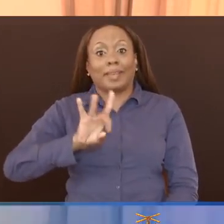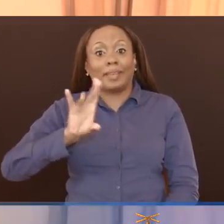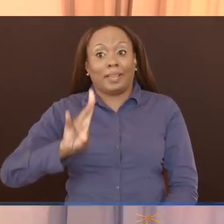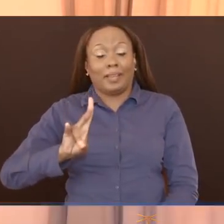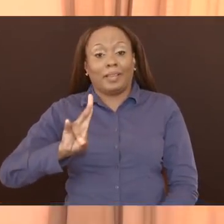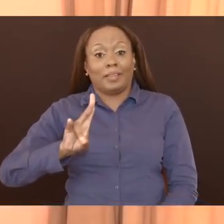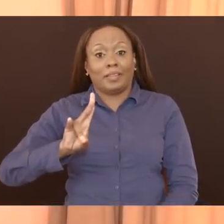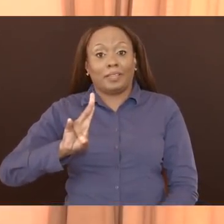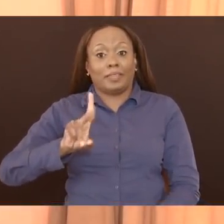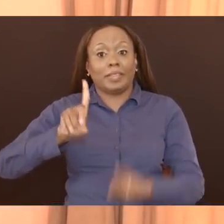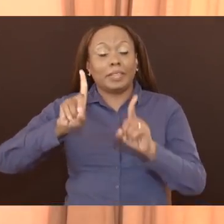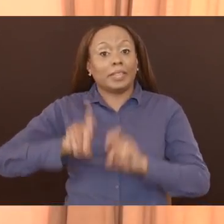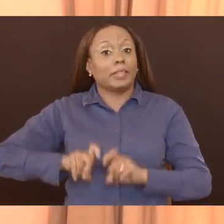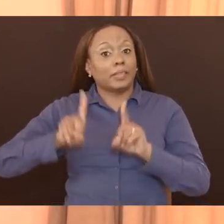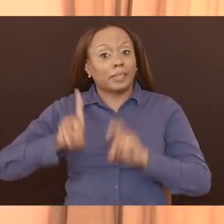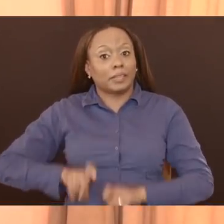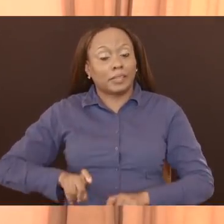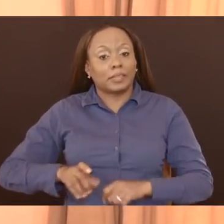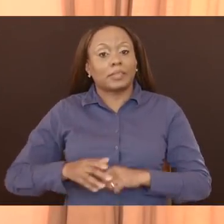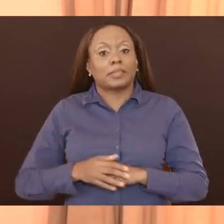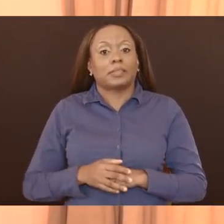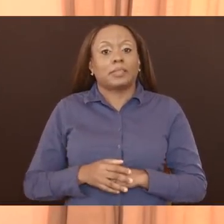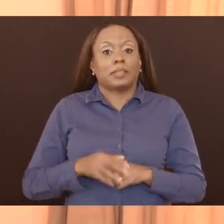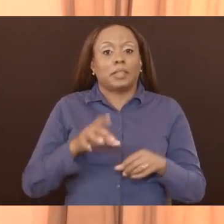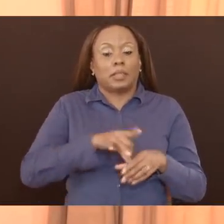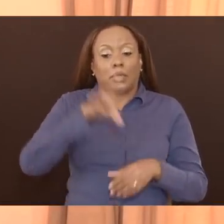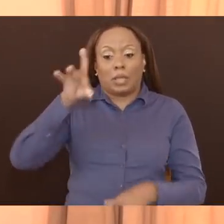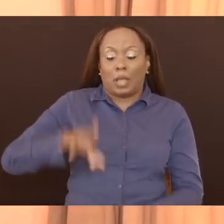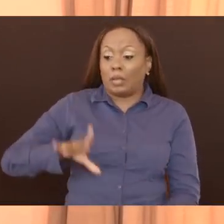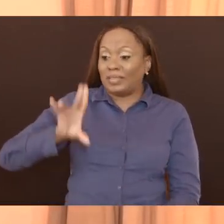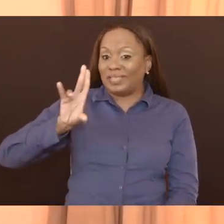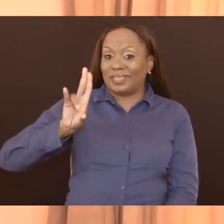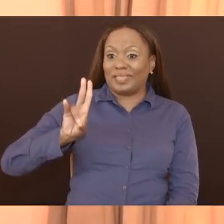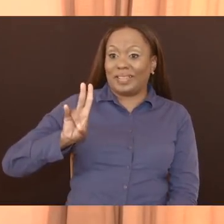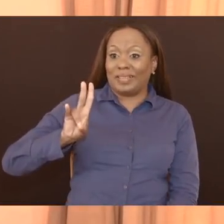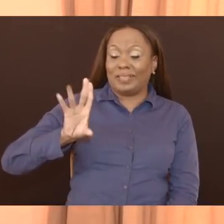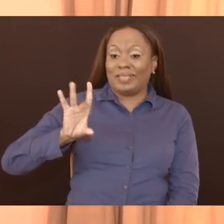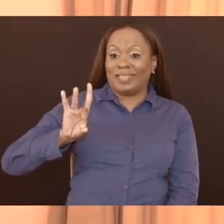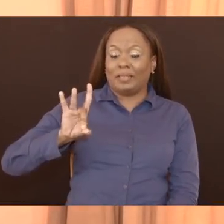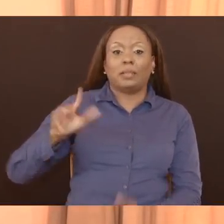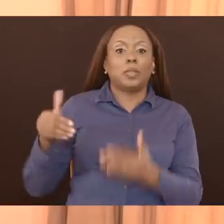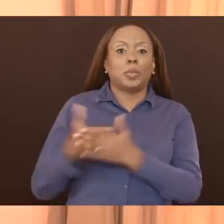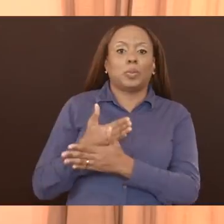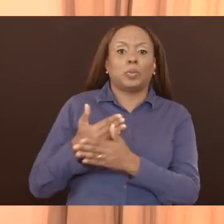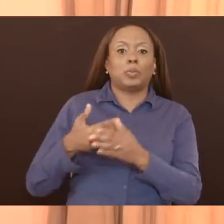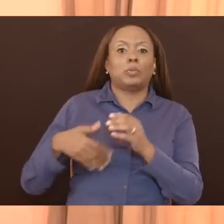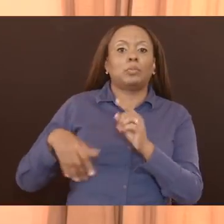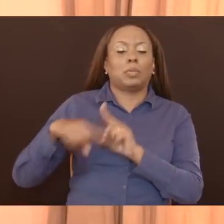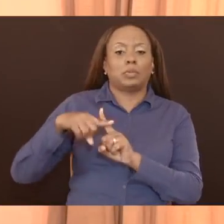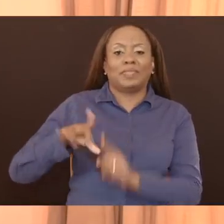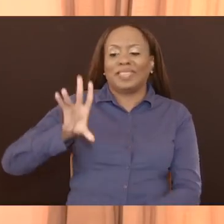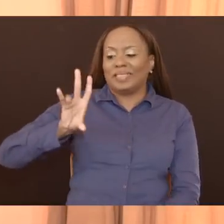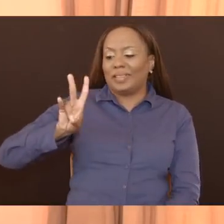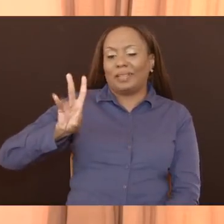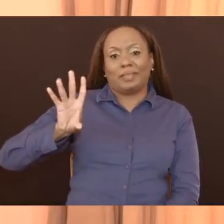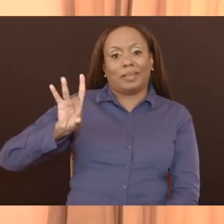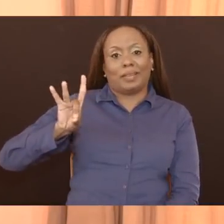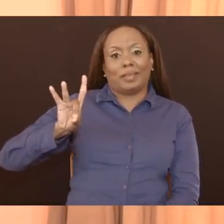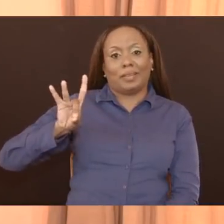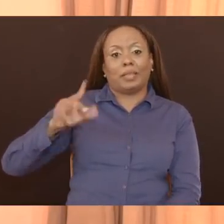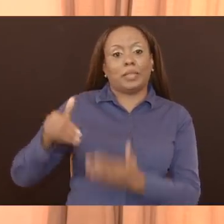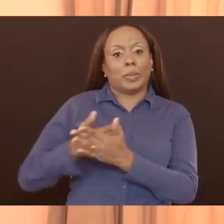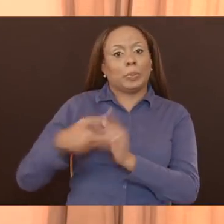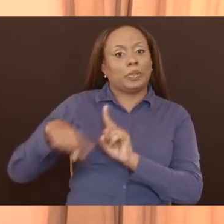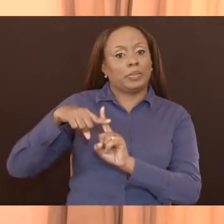1,387 tests, which have yielded 78 new positive cases. 78 new positive